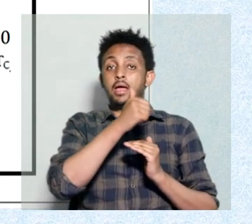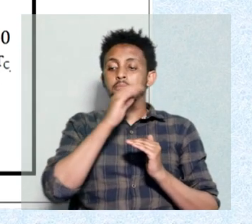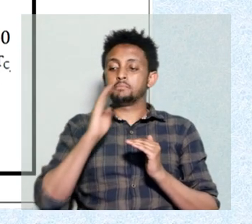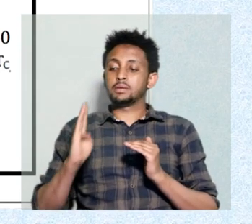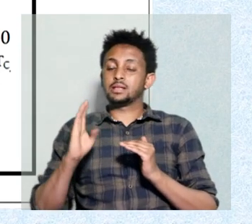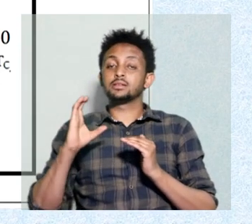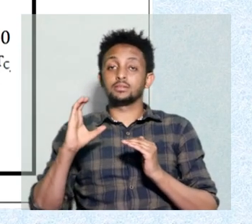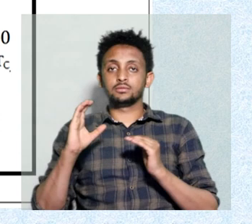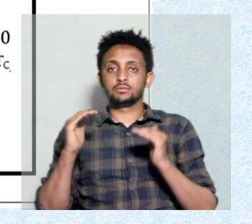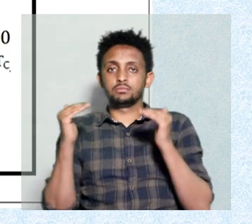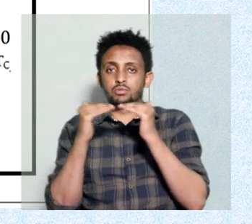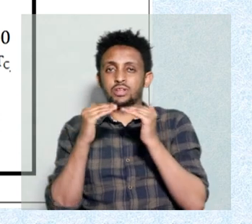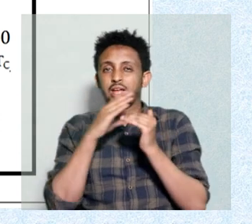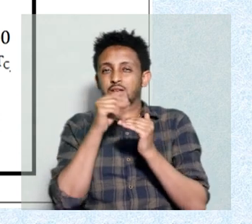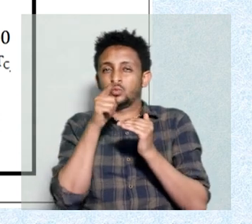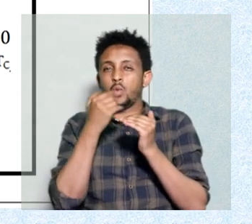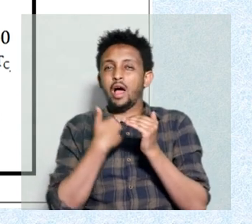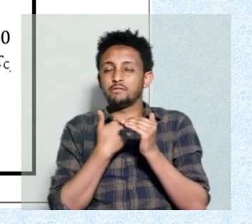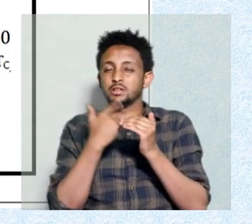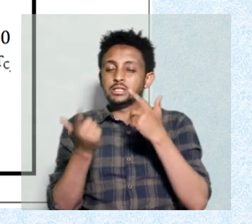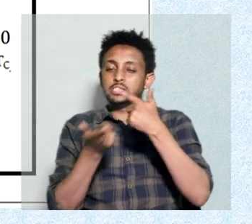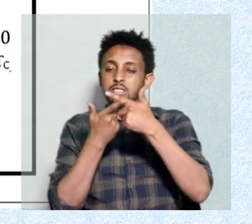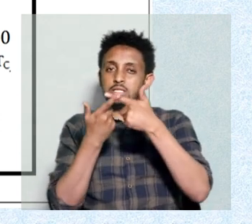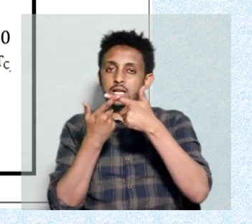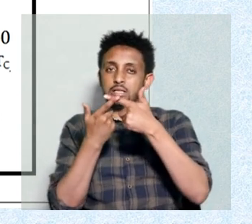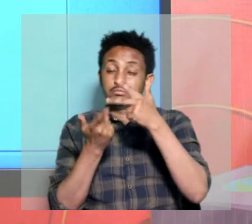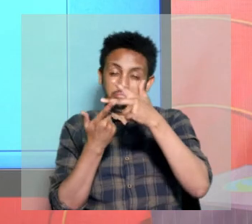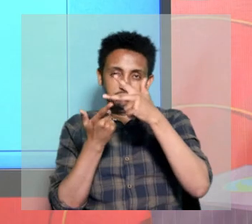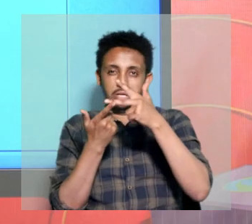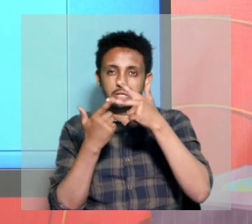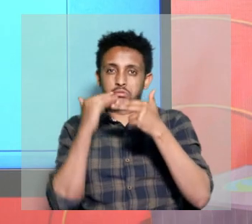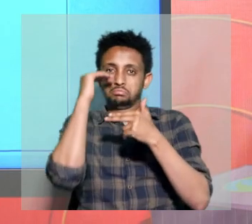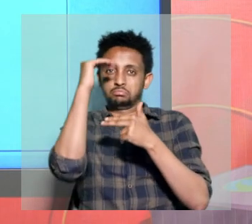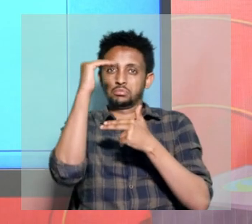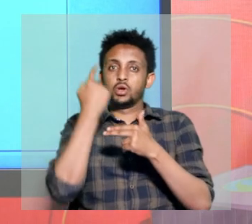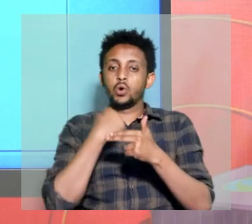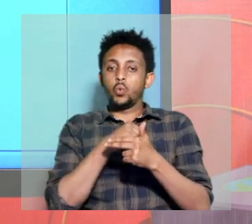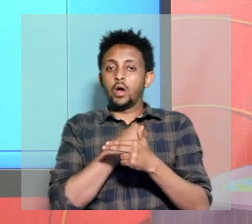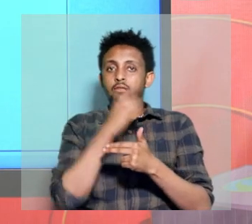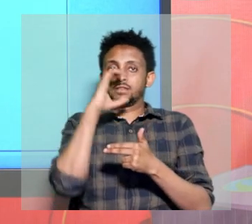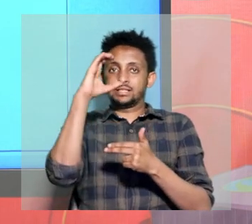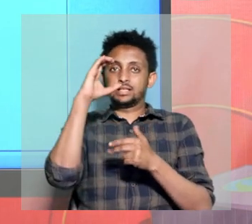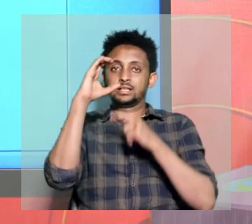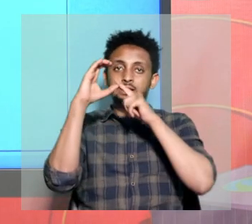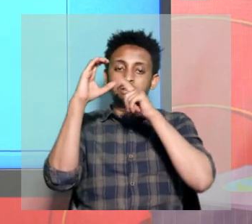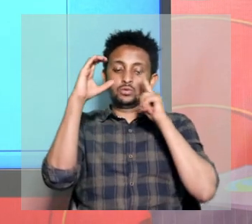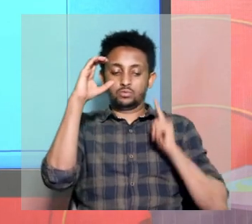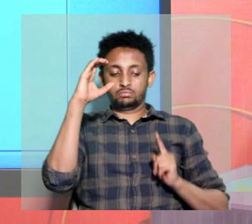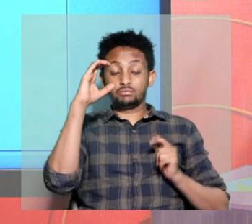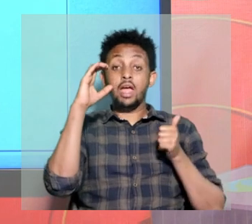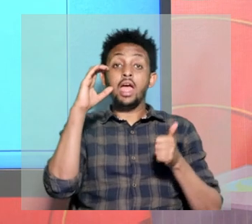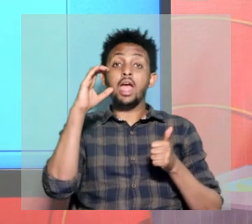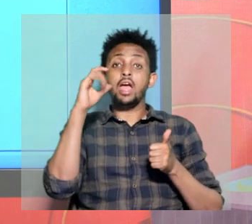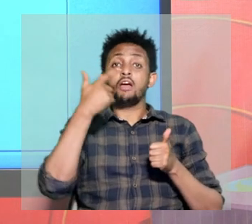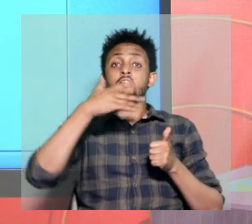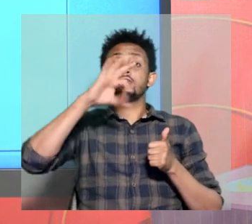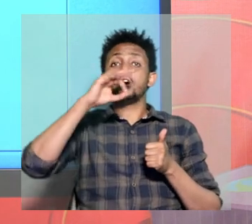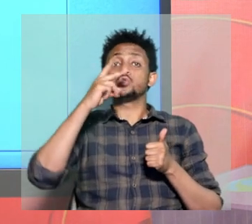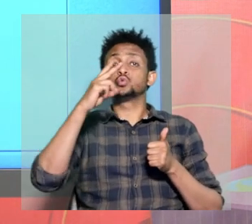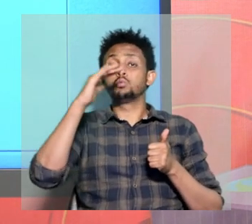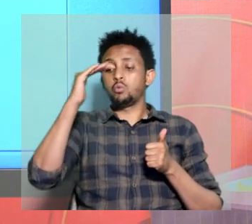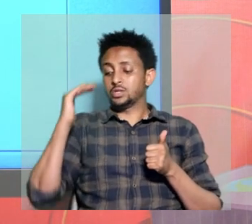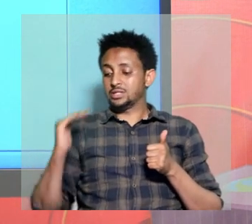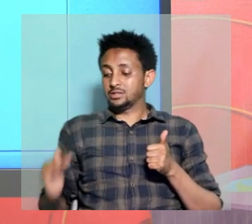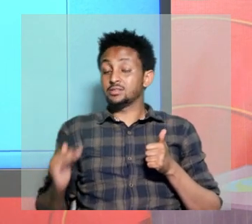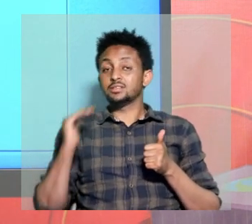distinct of bodies. And here you have a third intermediate body. Suppose you brought C onto A and found that the two